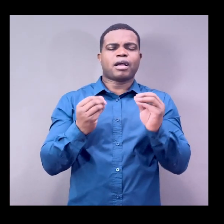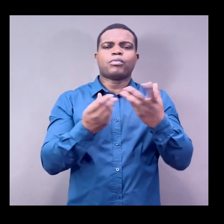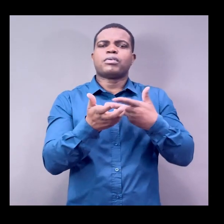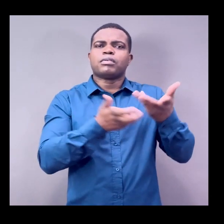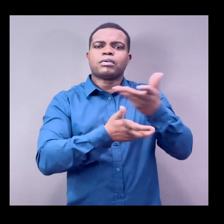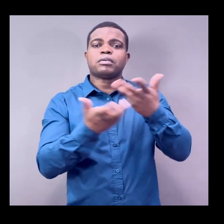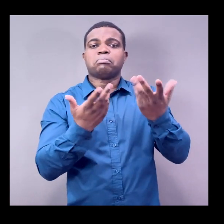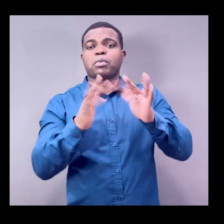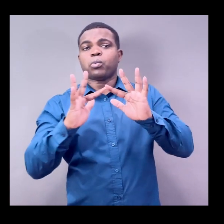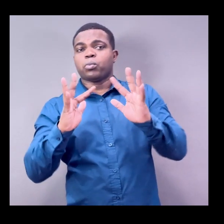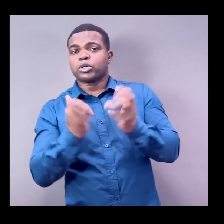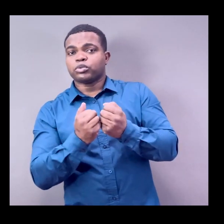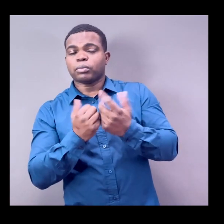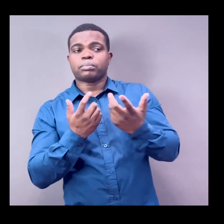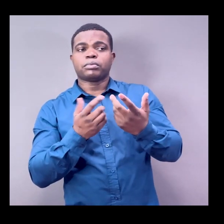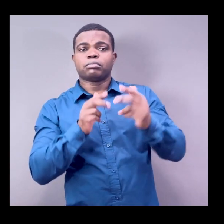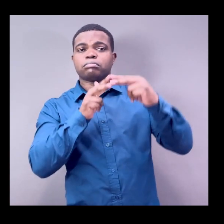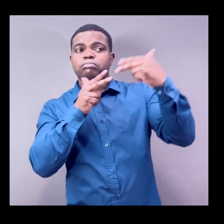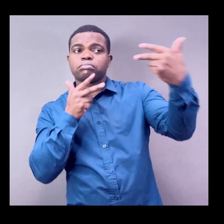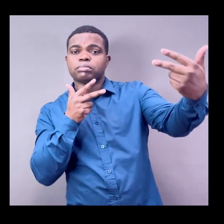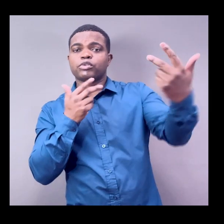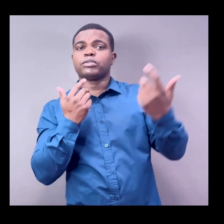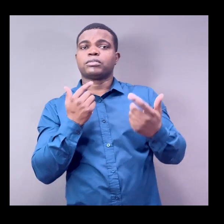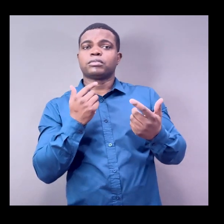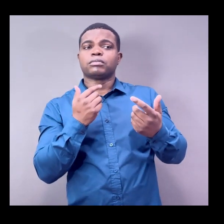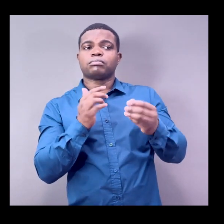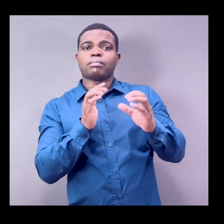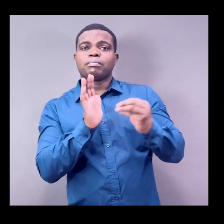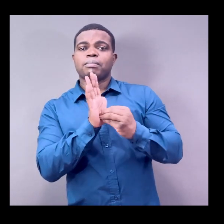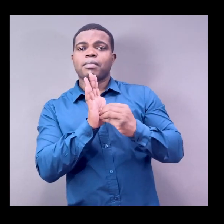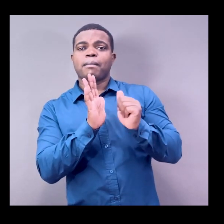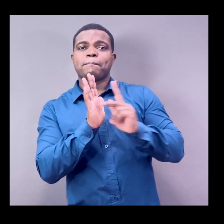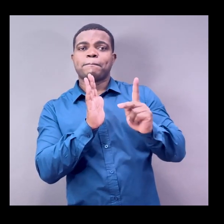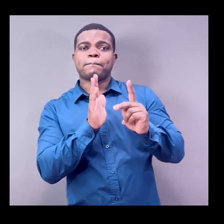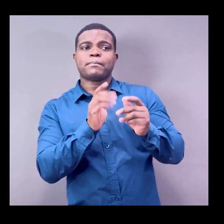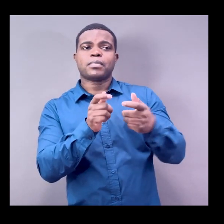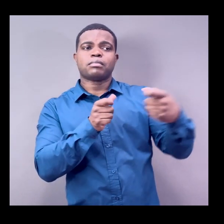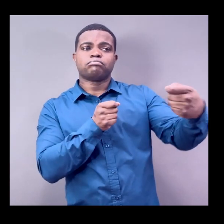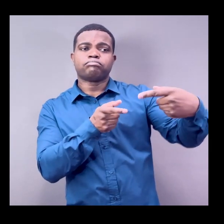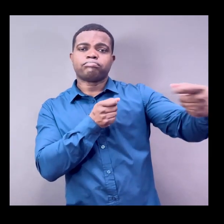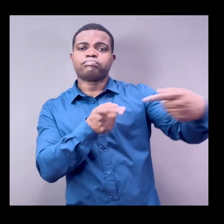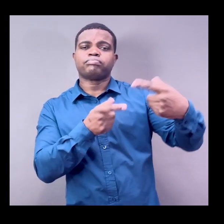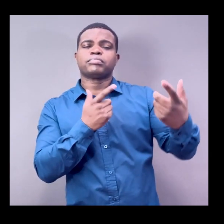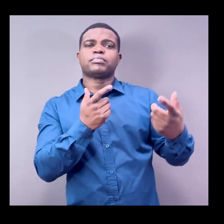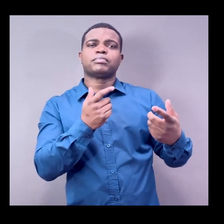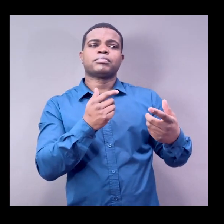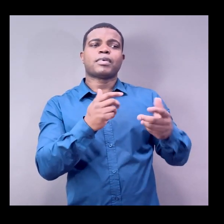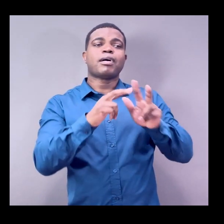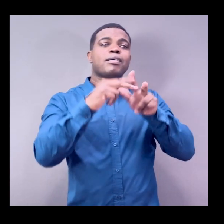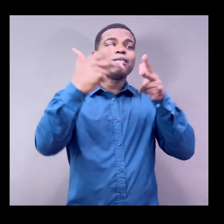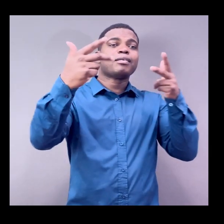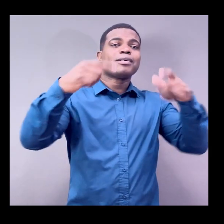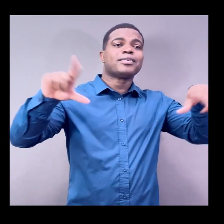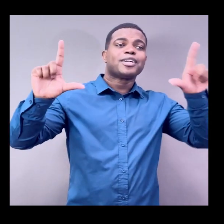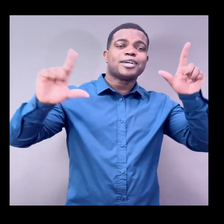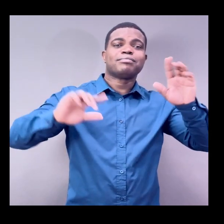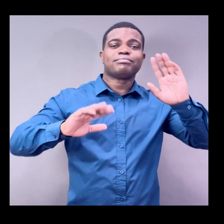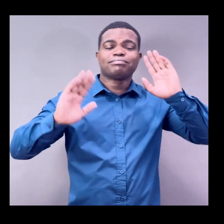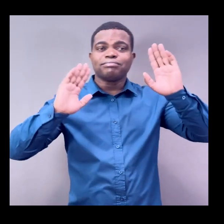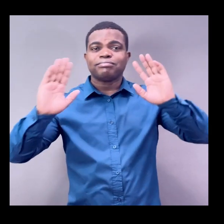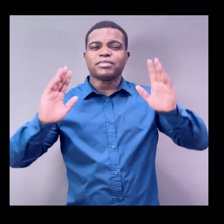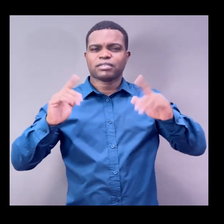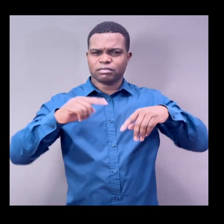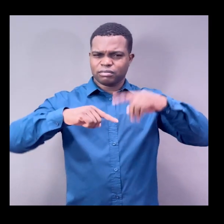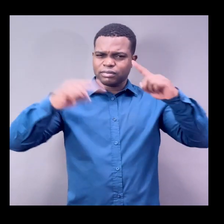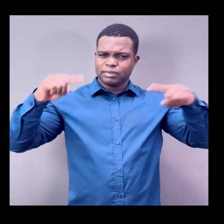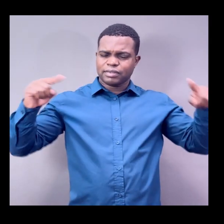it is virtual engagement, if it is apps, if it is social media app, if it is video conferencing,